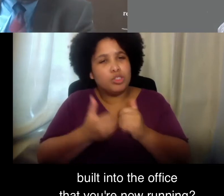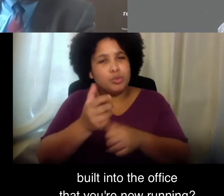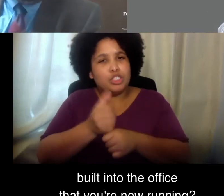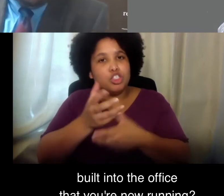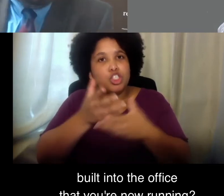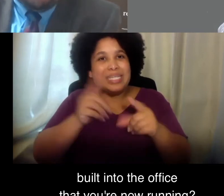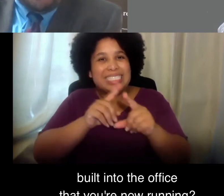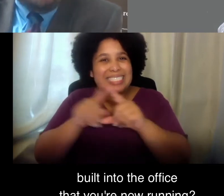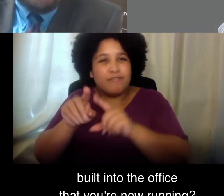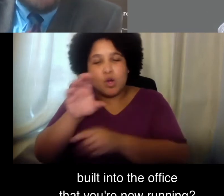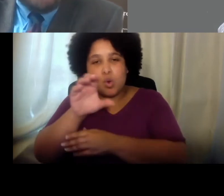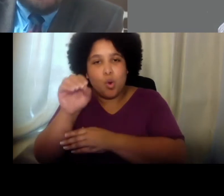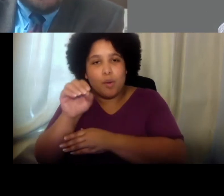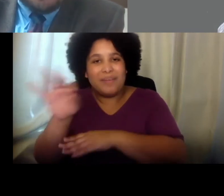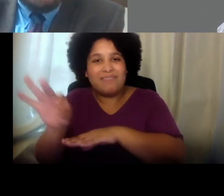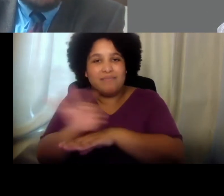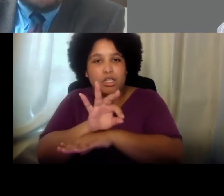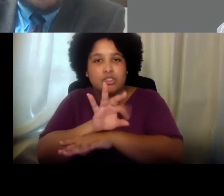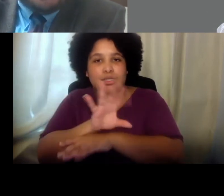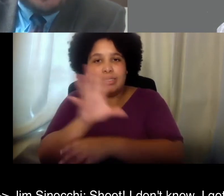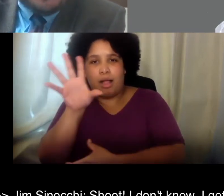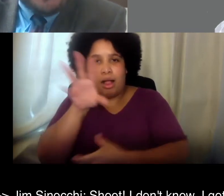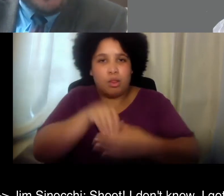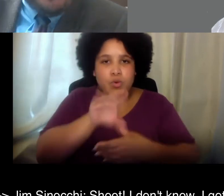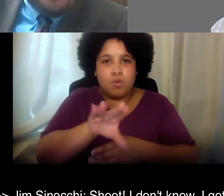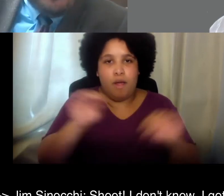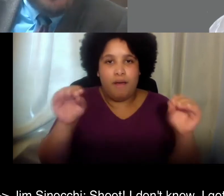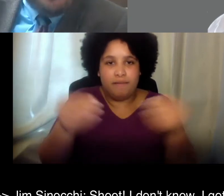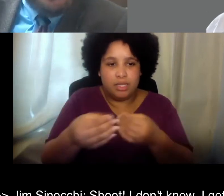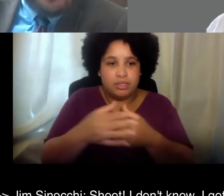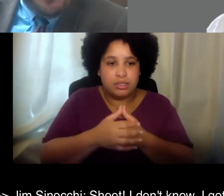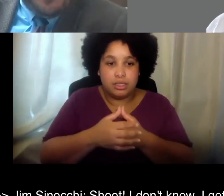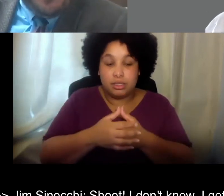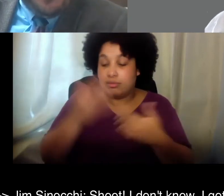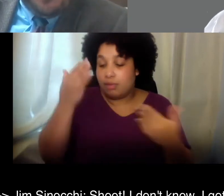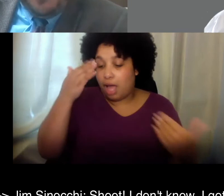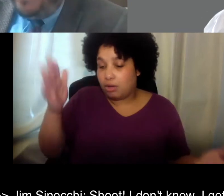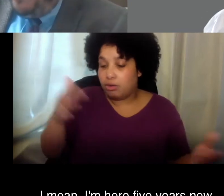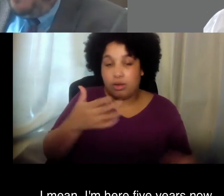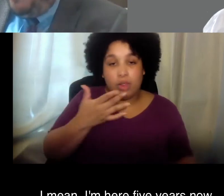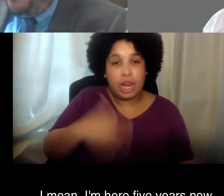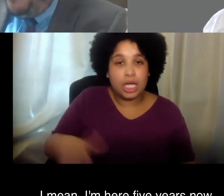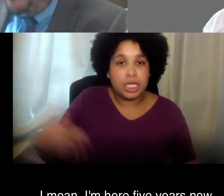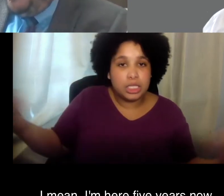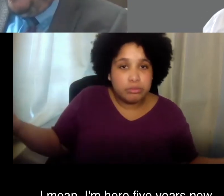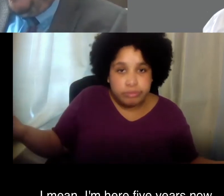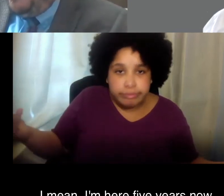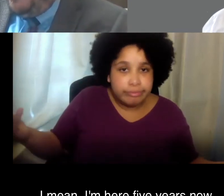office that you're now running? Shoot, I don't know. I got lucky. I mean,